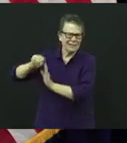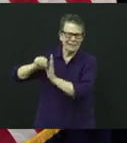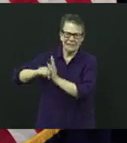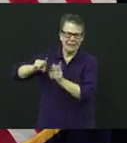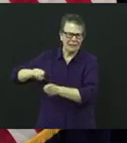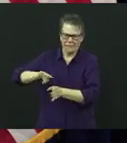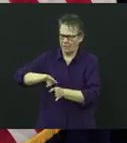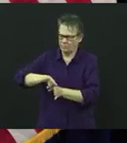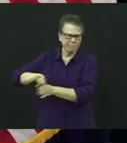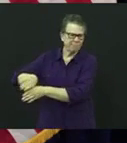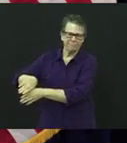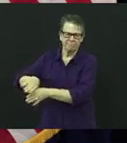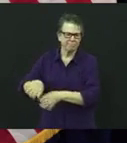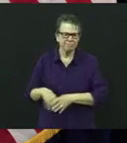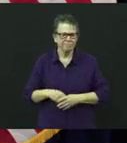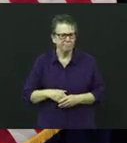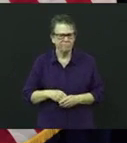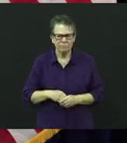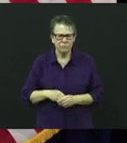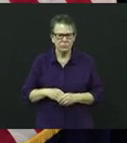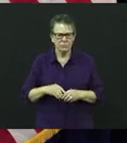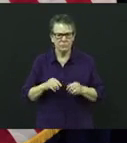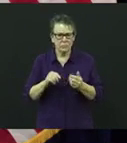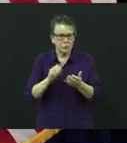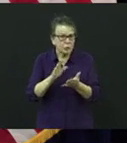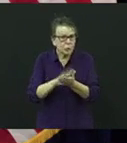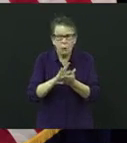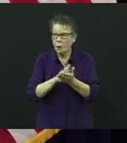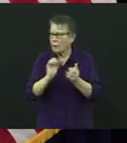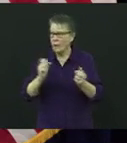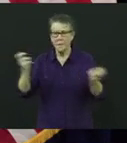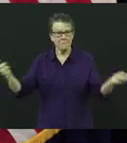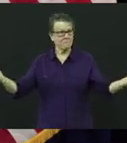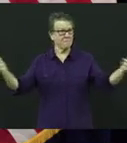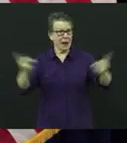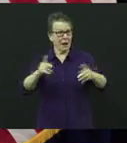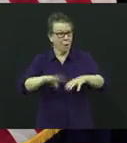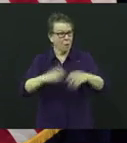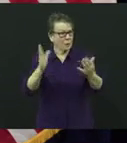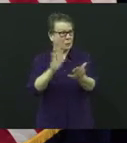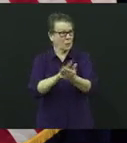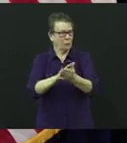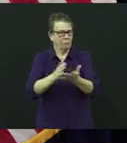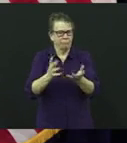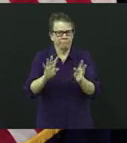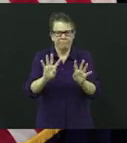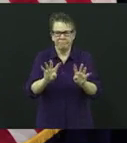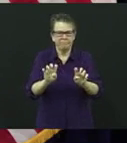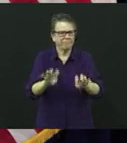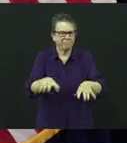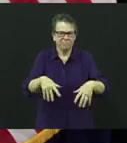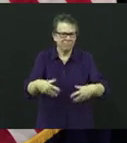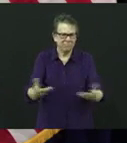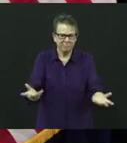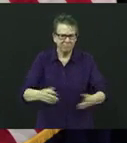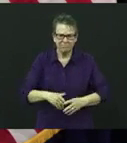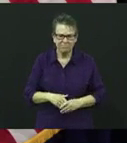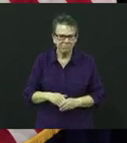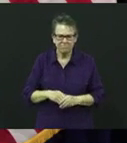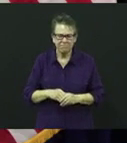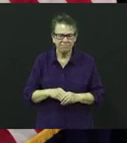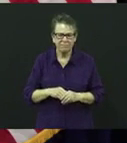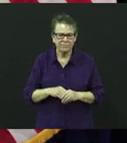least until when. Secondly, as was announced last night by State Treasurer Liz Moyo, and she and her team, as usual, are